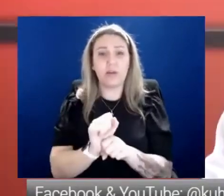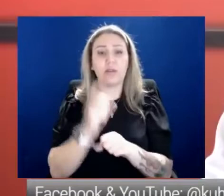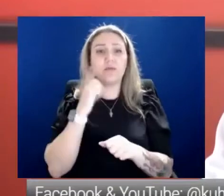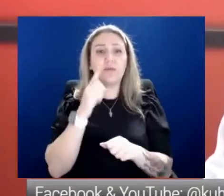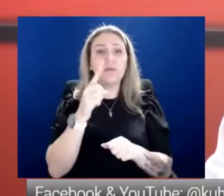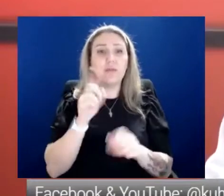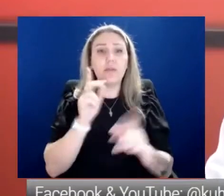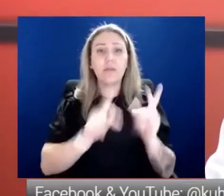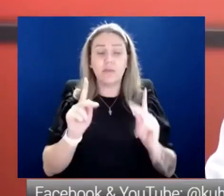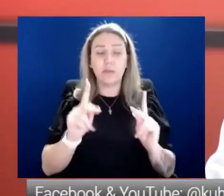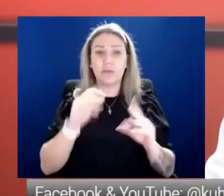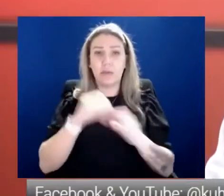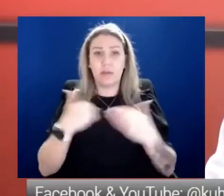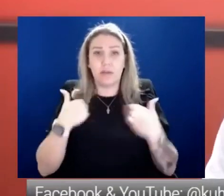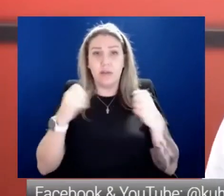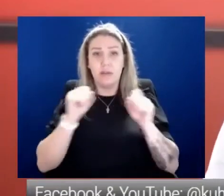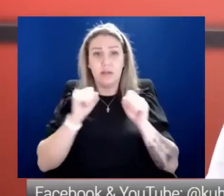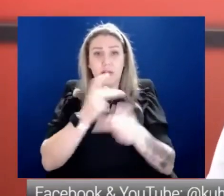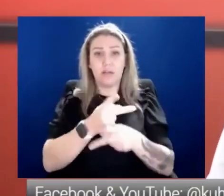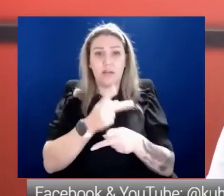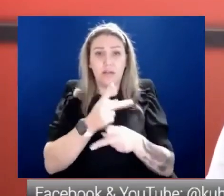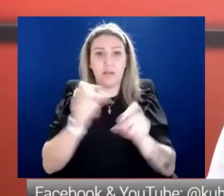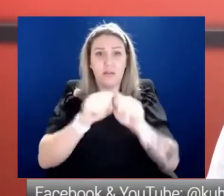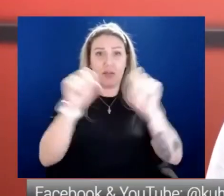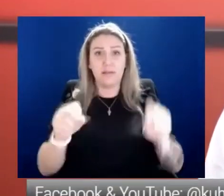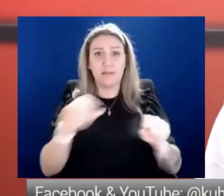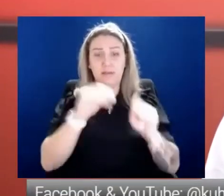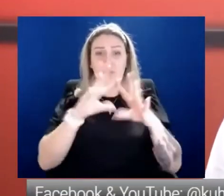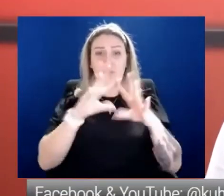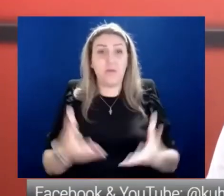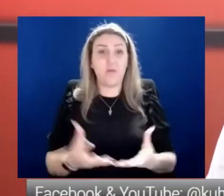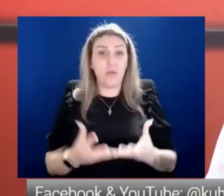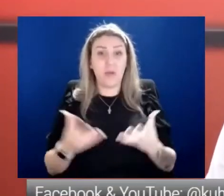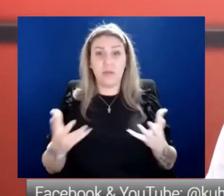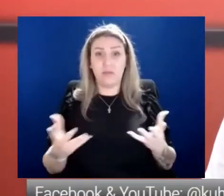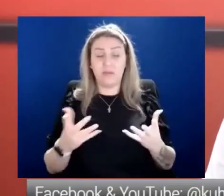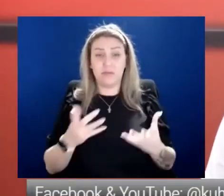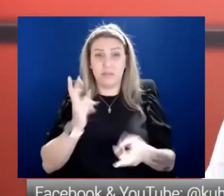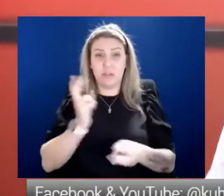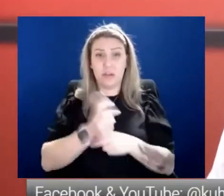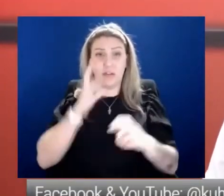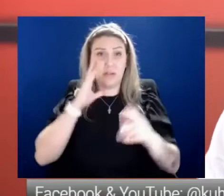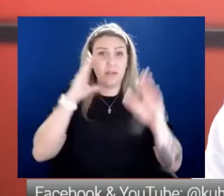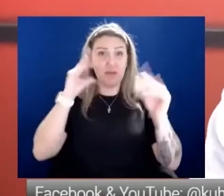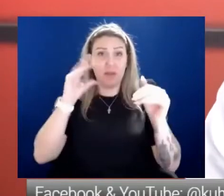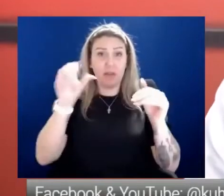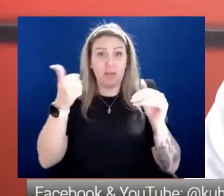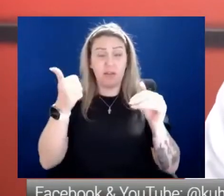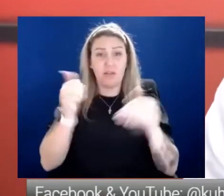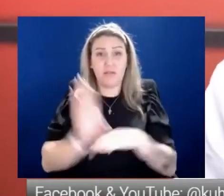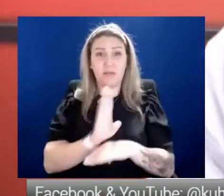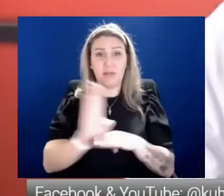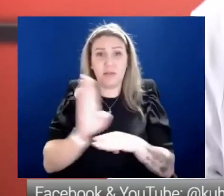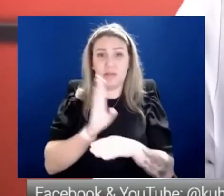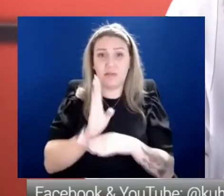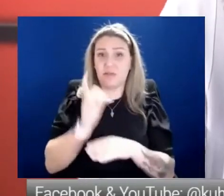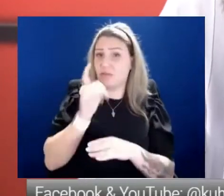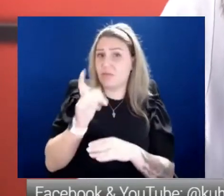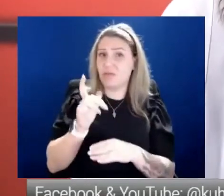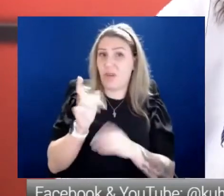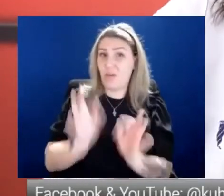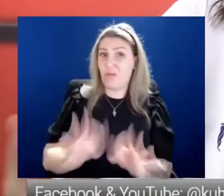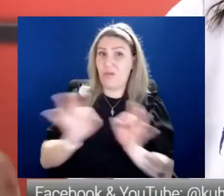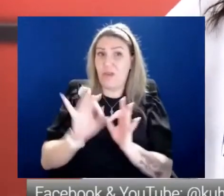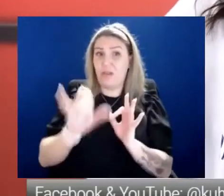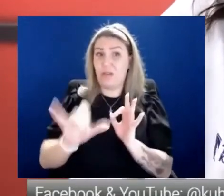the healthcare system in world, it's hard to expect that from other companies. If it's like, we don't really even value that in the people who work under our